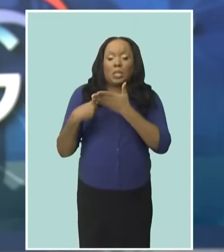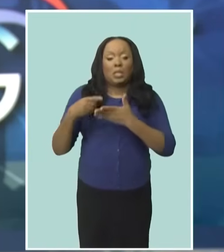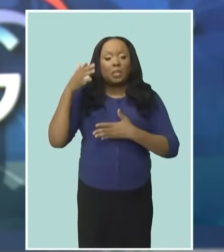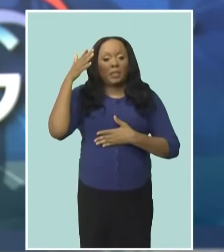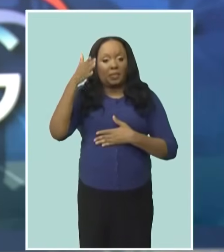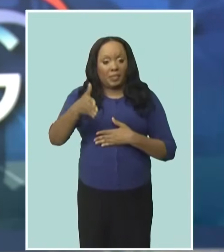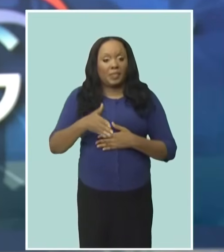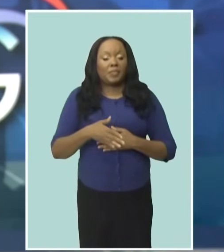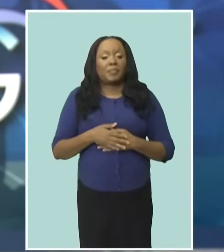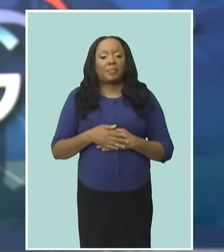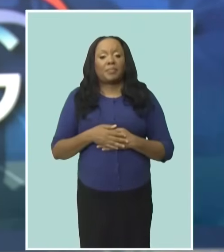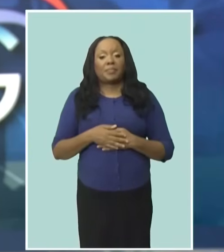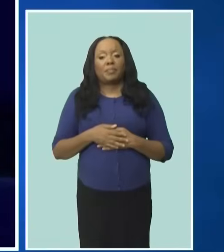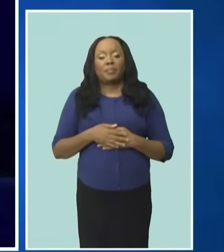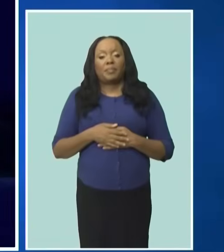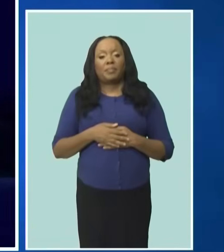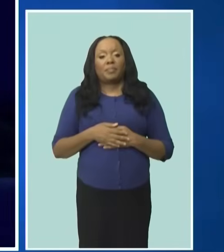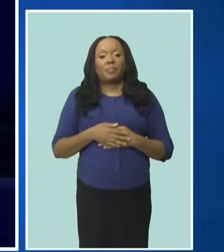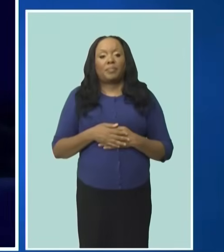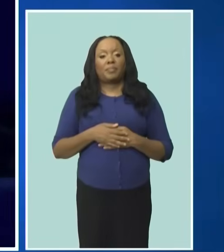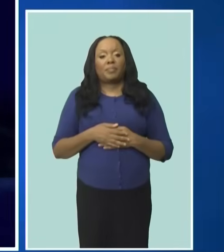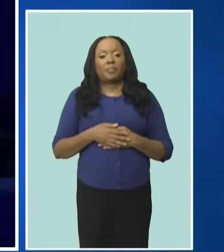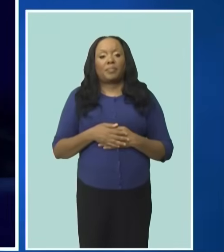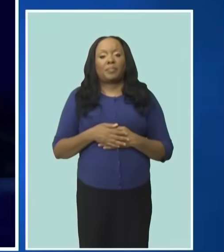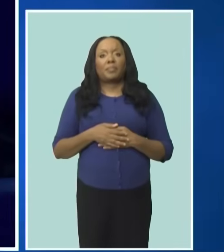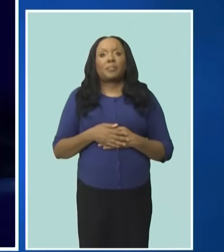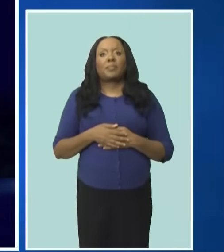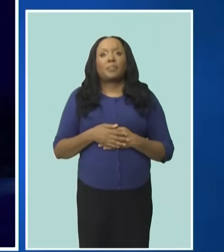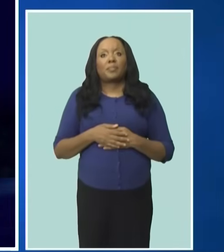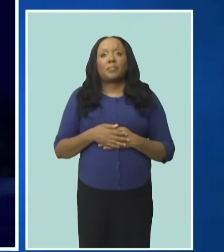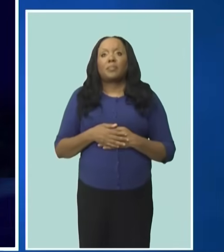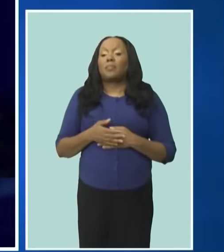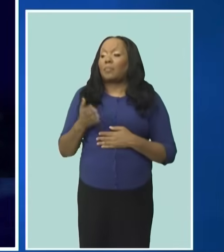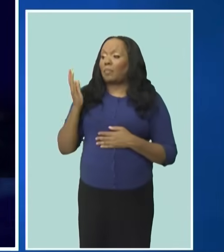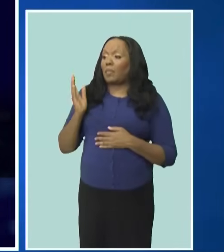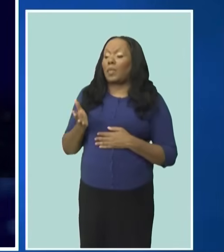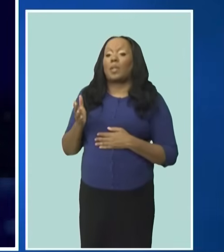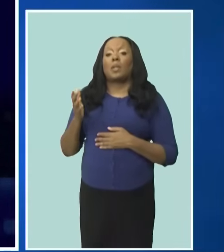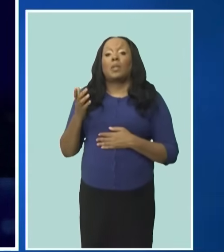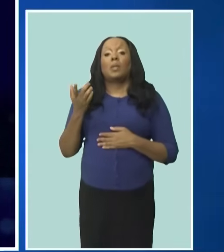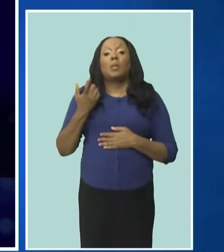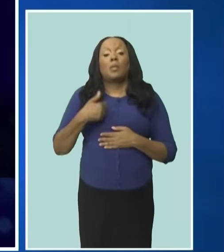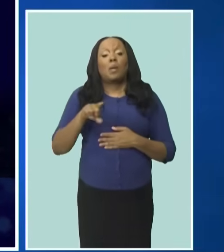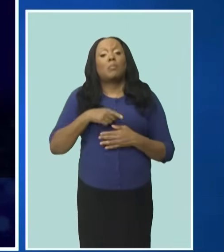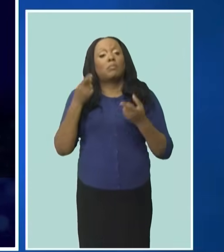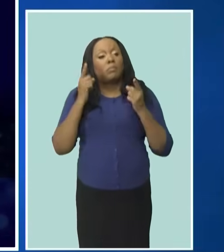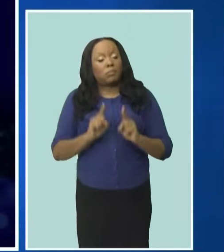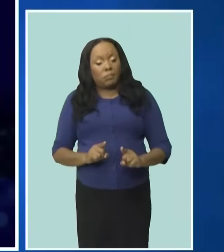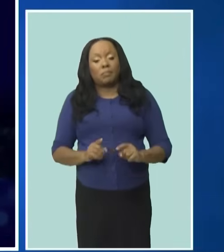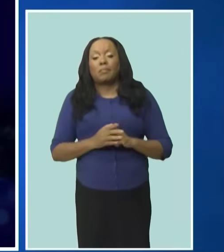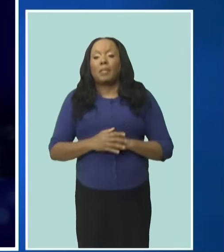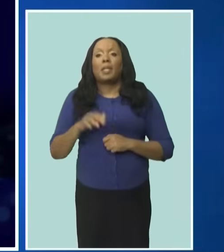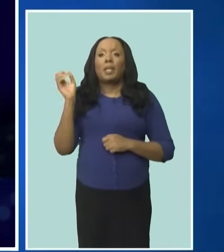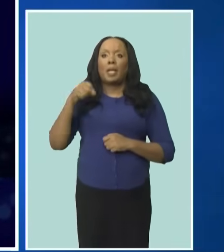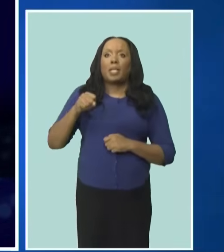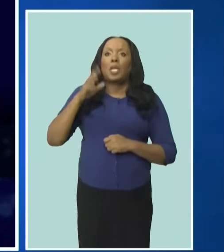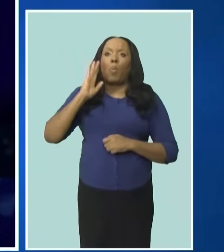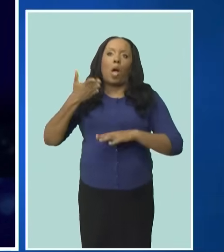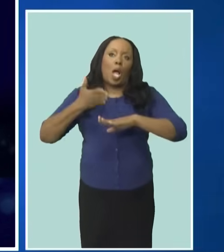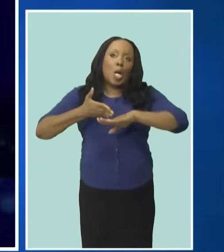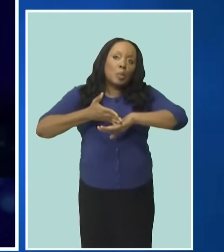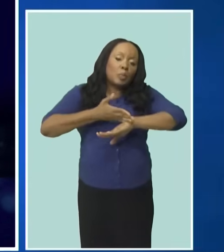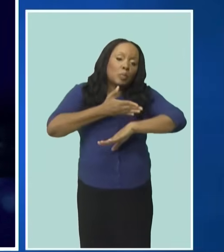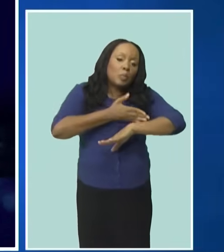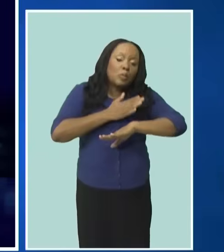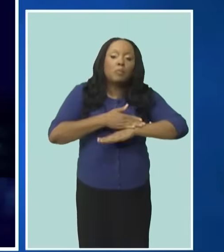further discussions. The meeting agreed in principle. There should be no further procrastination. There should be enhancement of what we have, enhancement